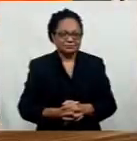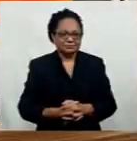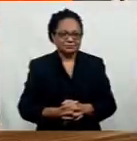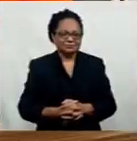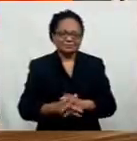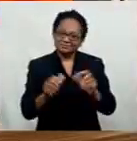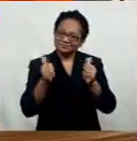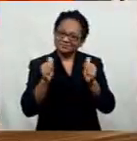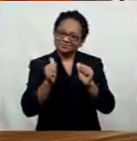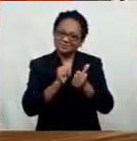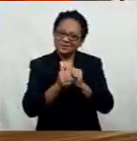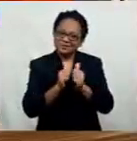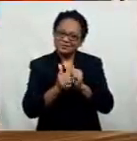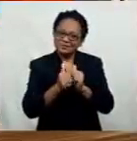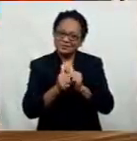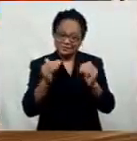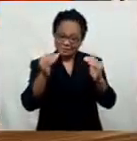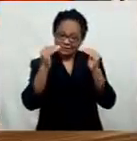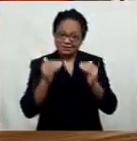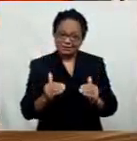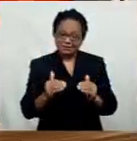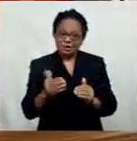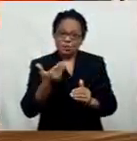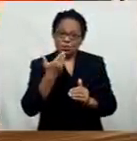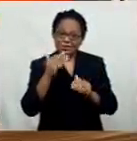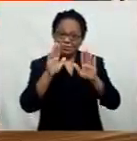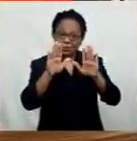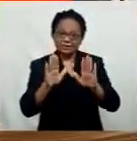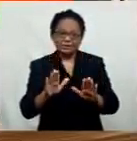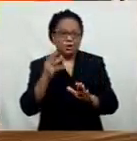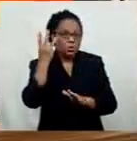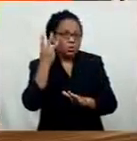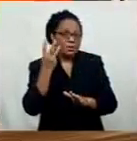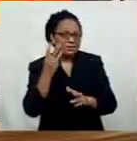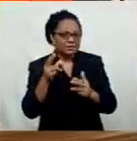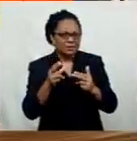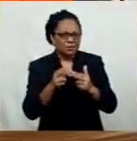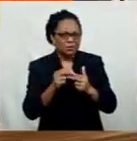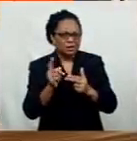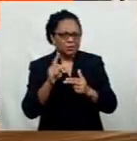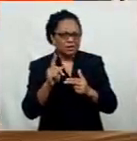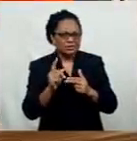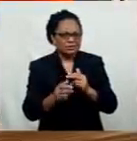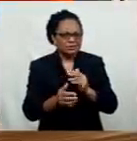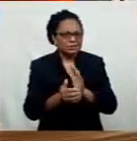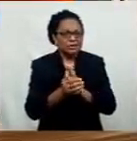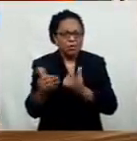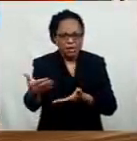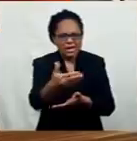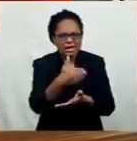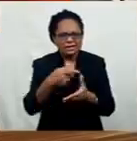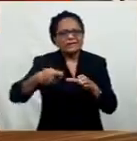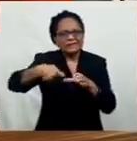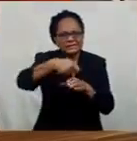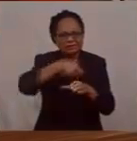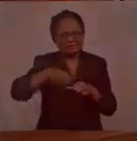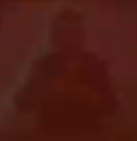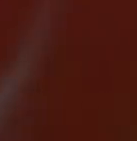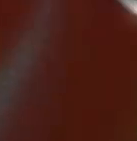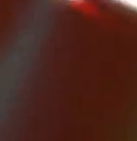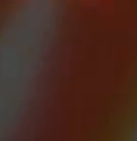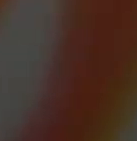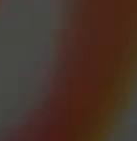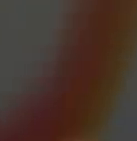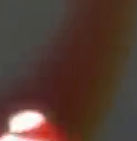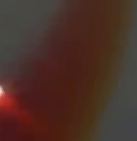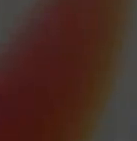That's it from sports tonight. Coming up in Weird and Wonderful, the woman with an extraordinary collection of tins. Find out more after the break.